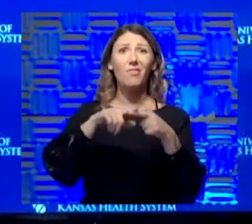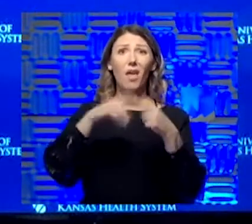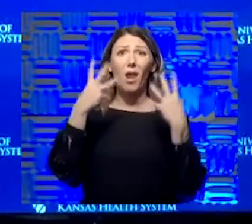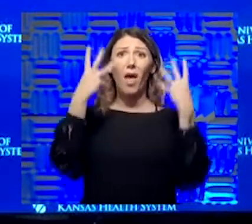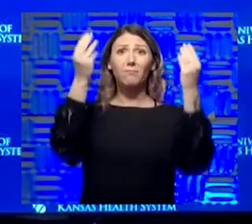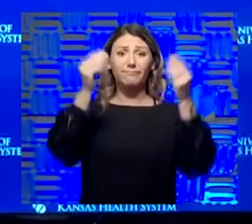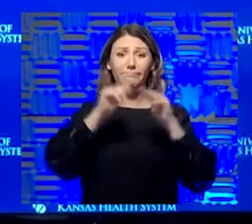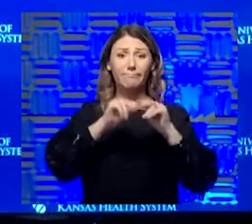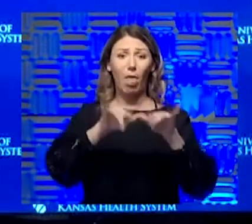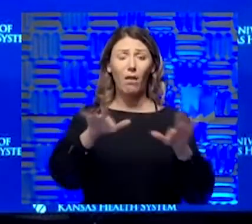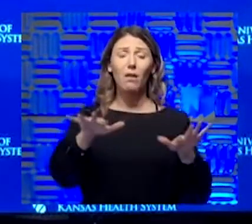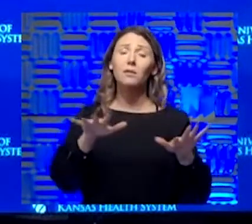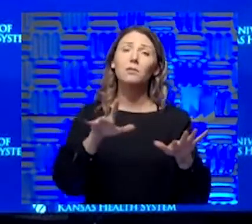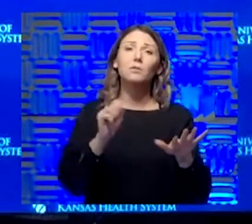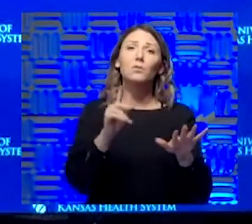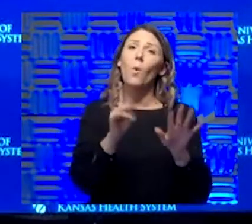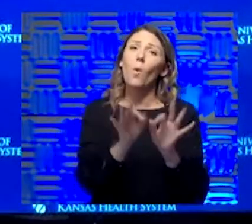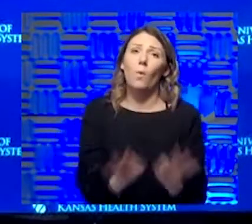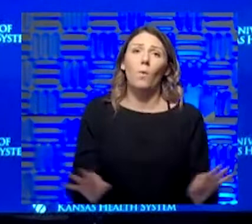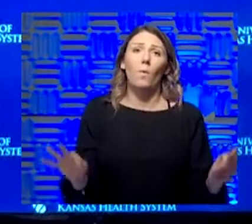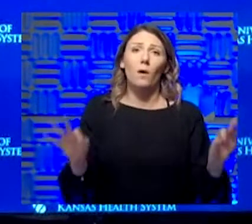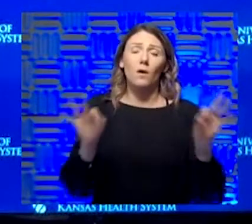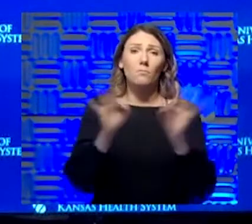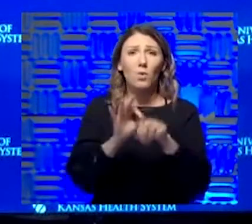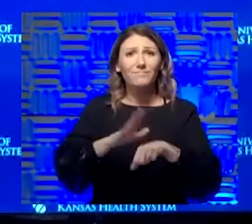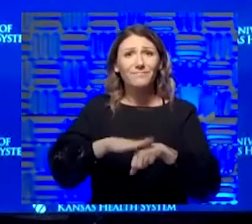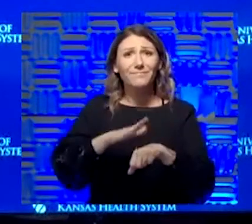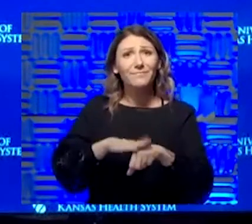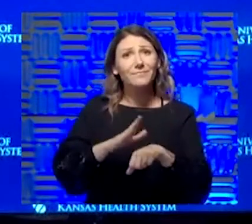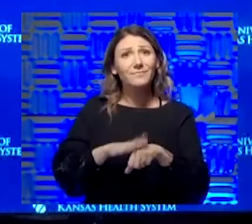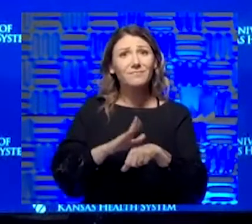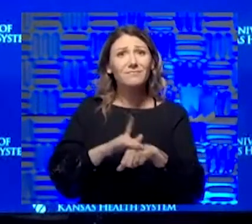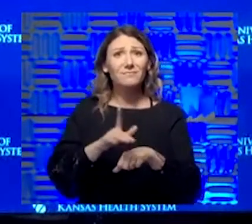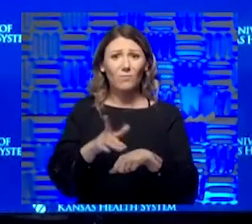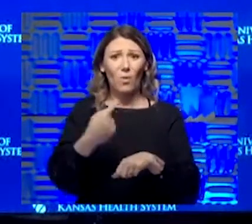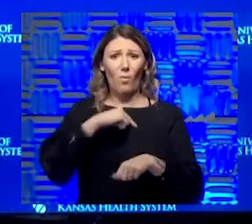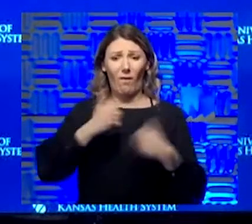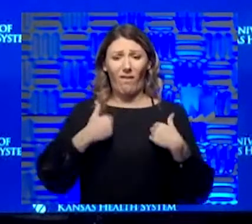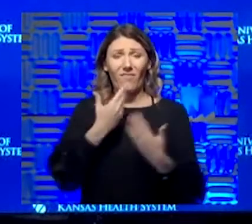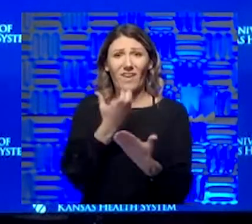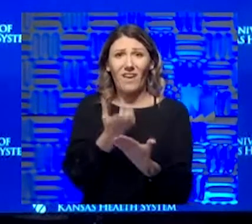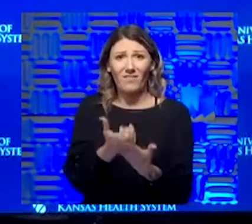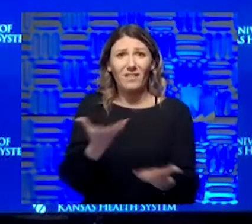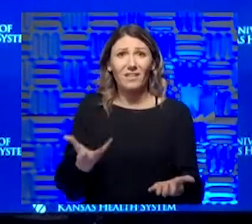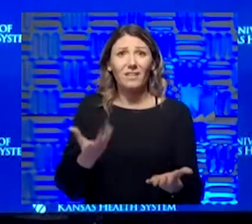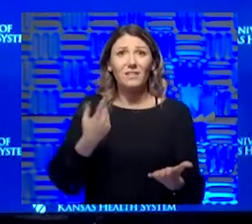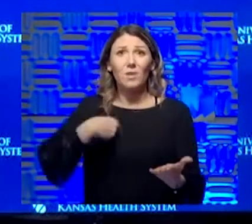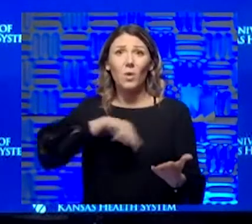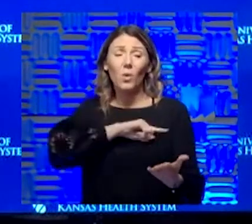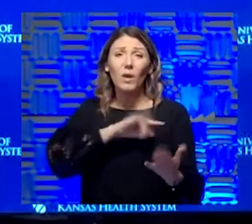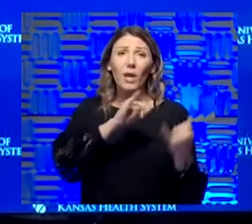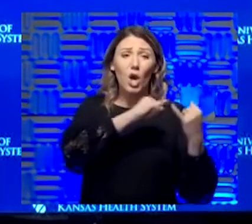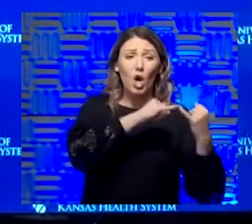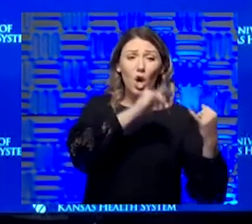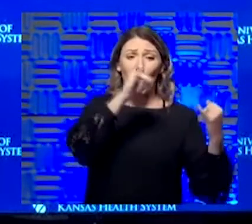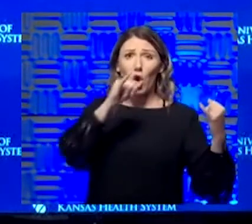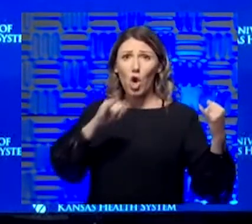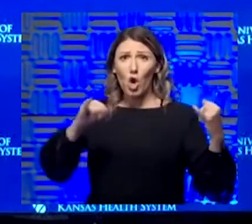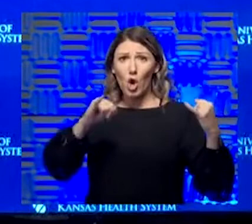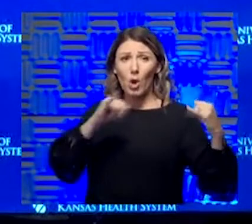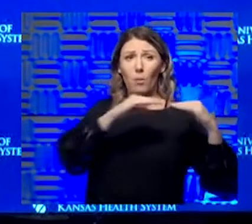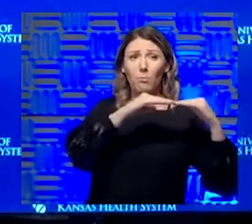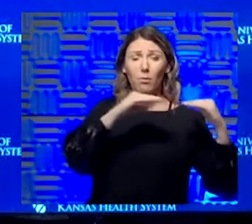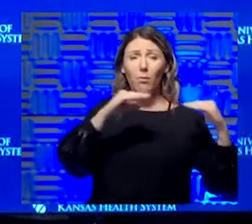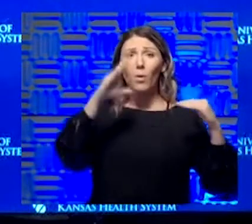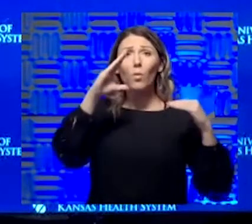it's so important to do this because there is some preliminary evidence that we are bending the curve, which will be to all of our